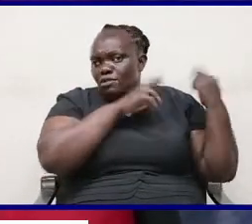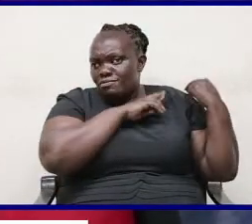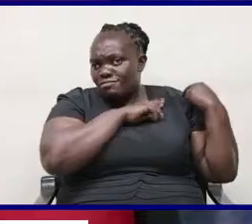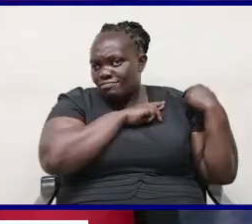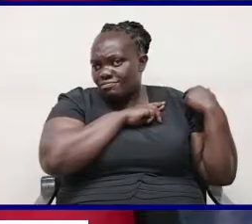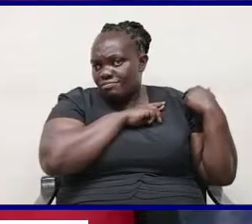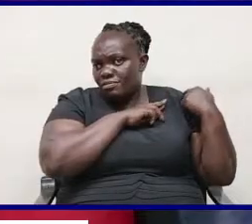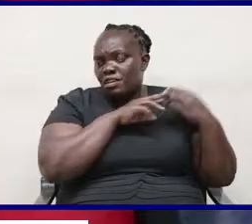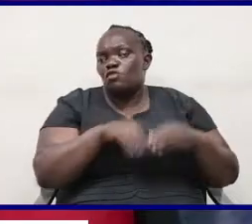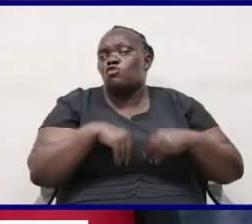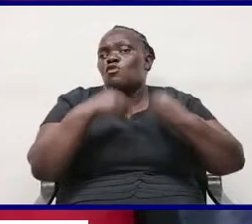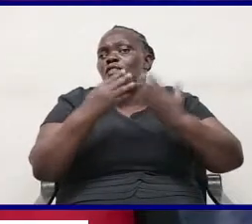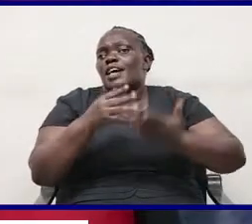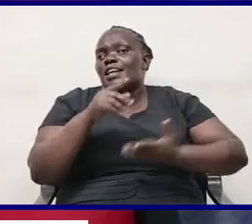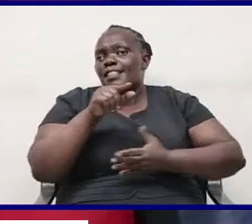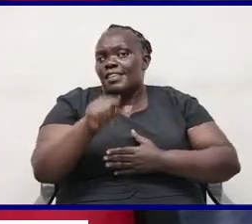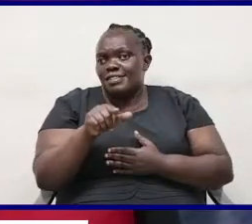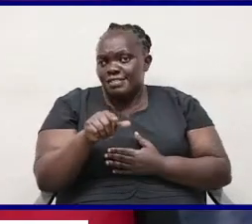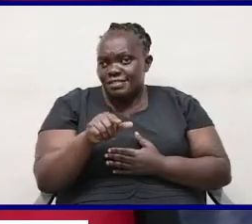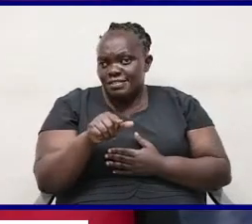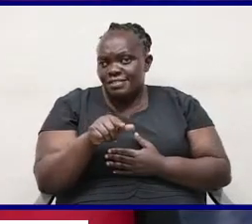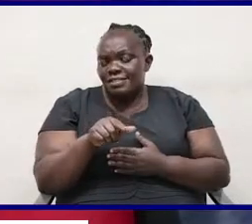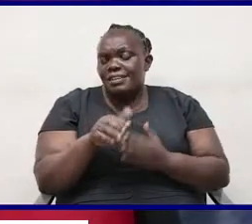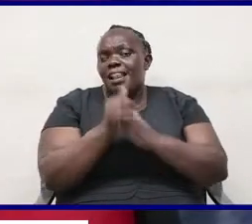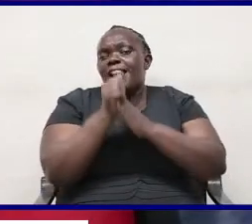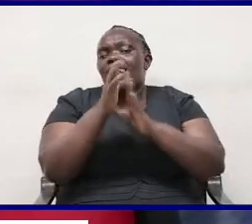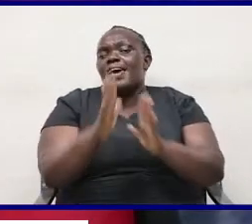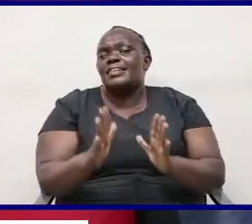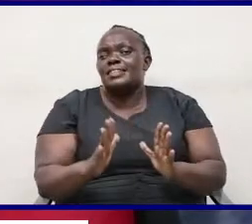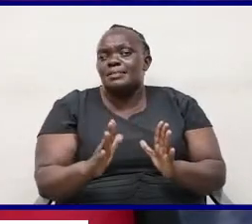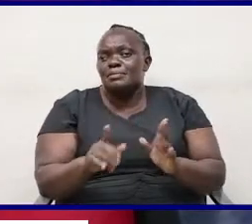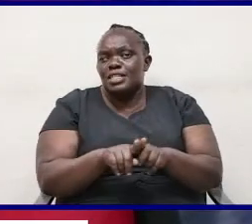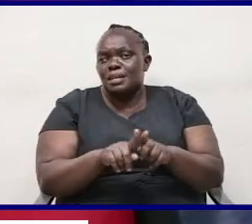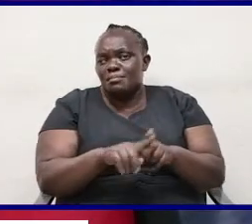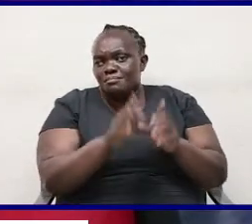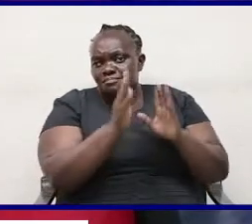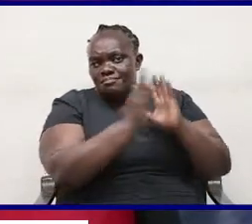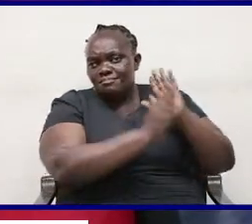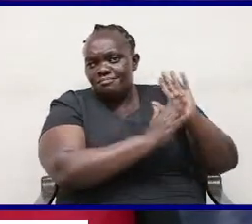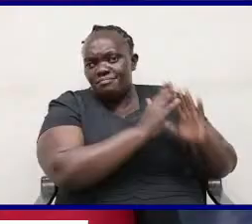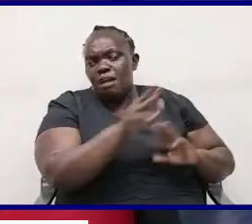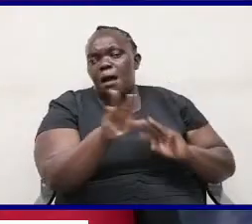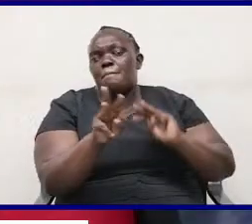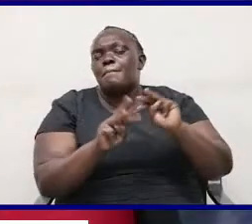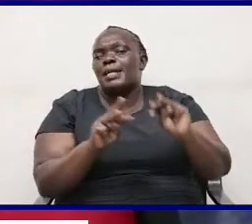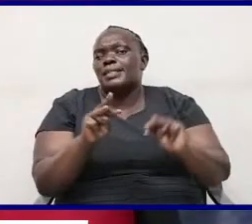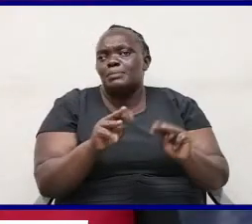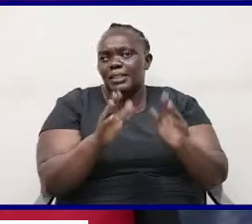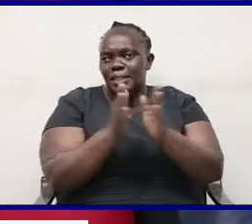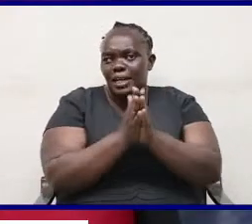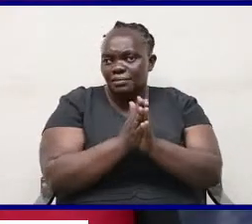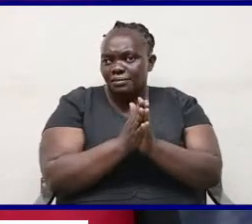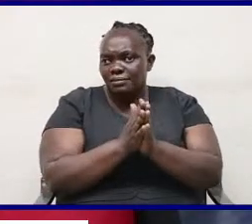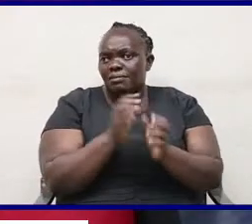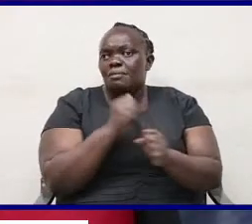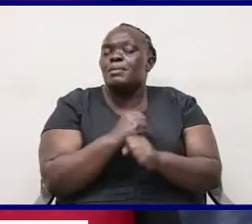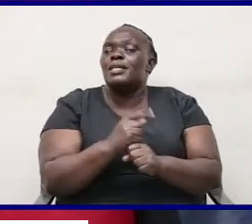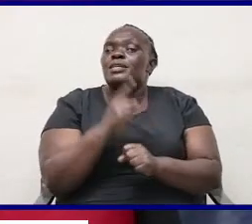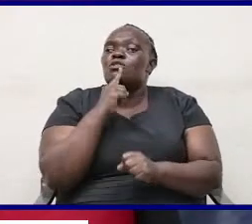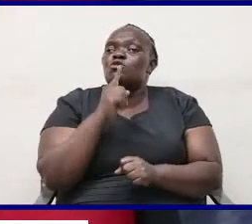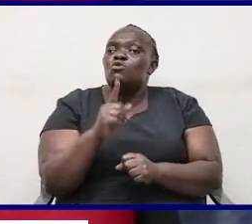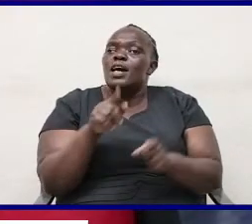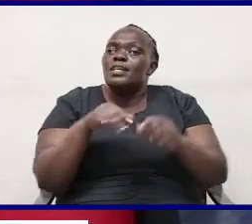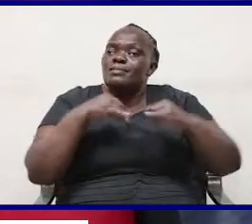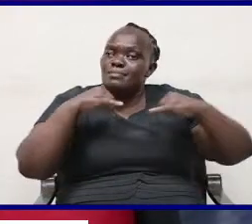actually to provide that stewardship in terms of strategic management and ensuring that